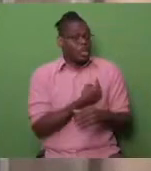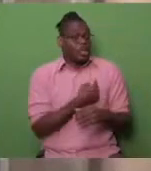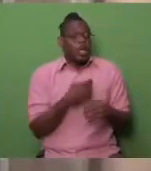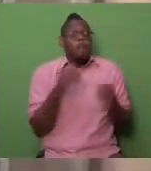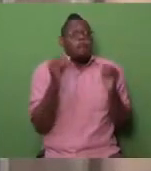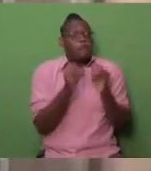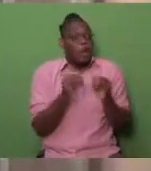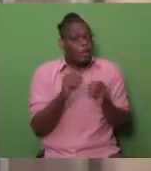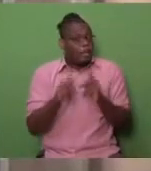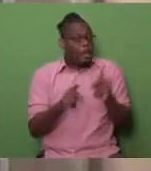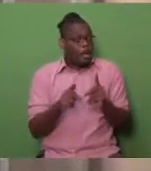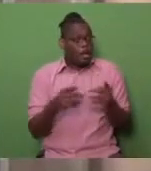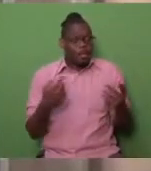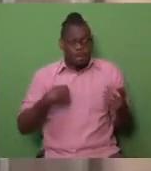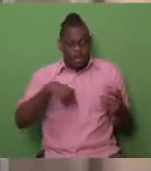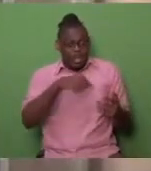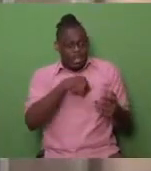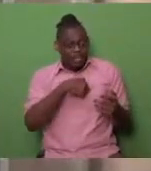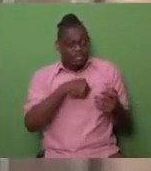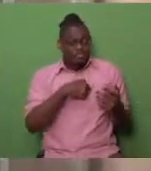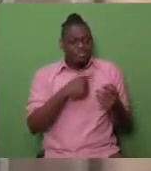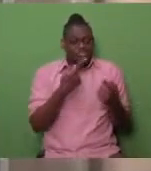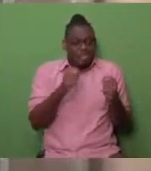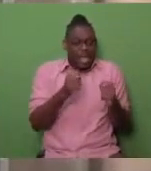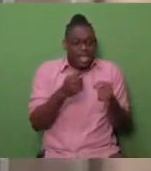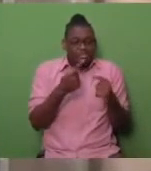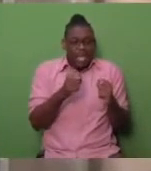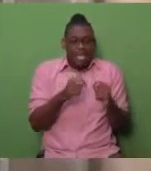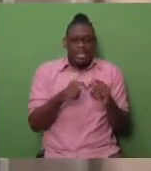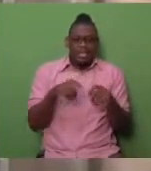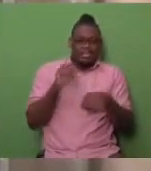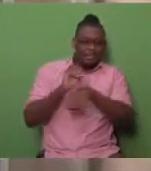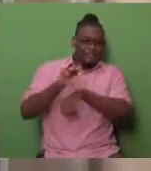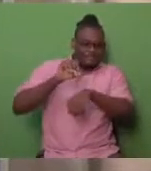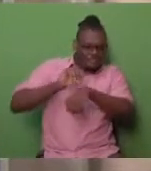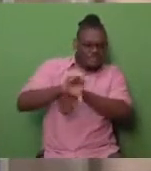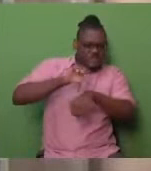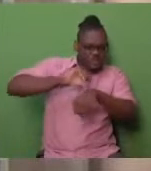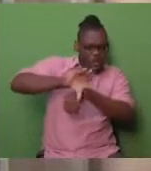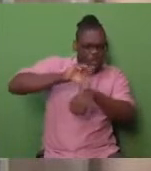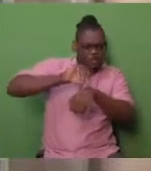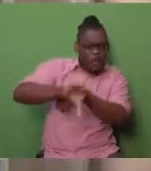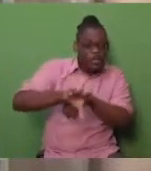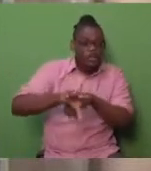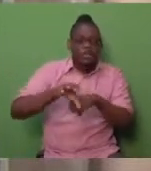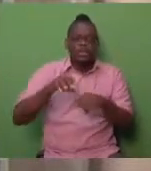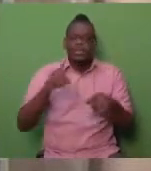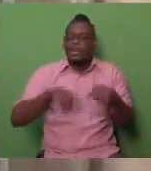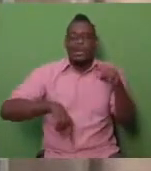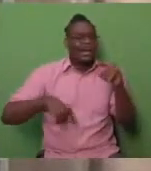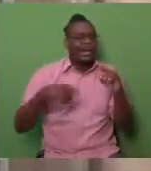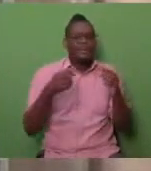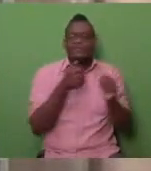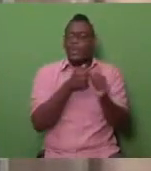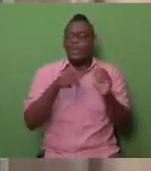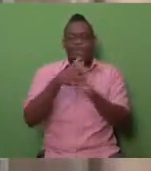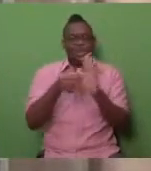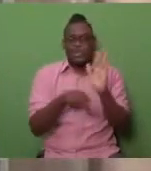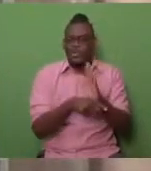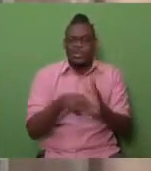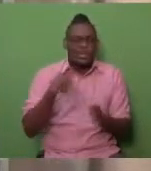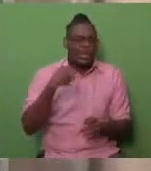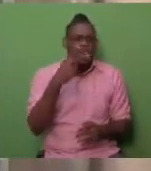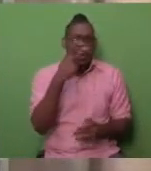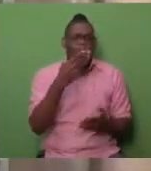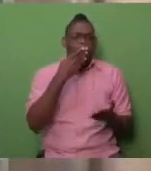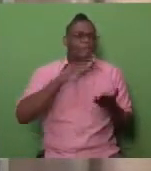When at the beginning of a global pandemic, despite the opposition pleas and warnings, a government chooses to ignore the health